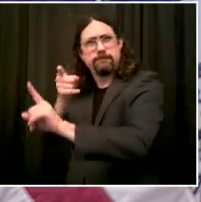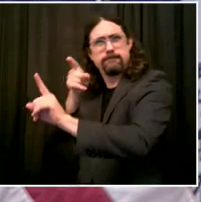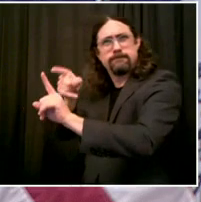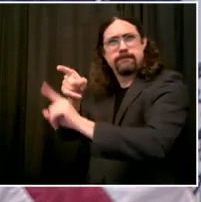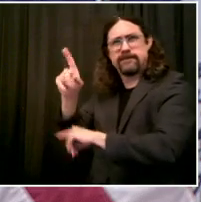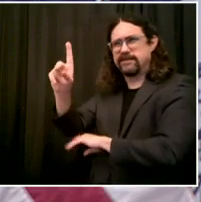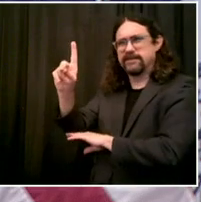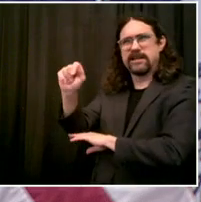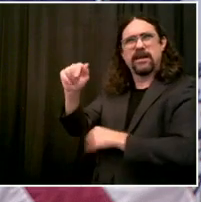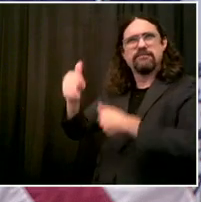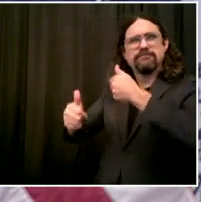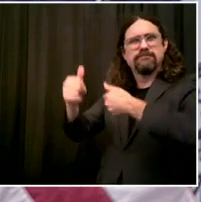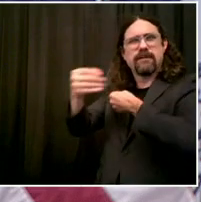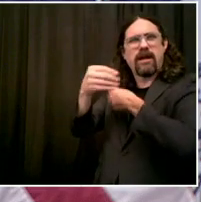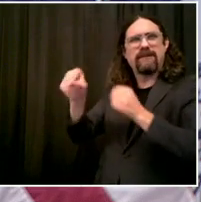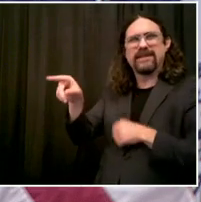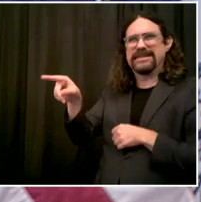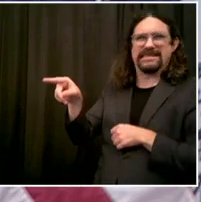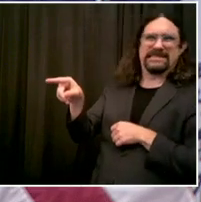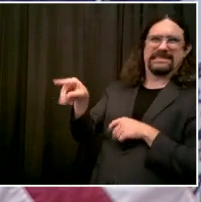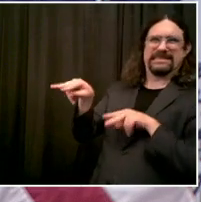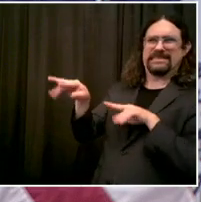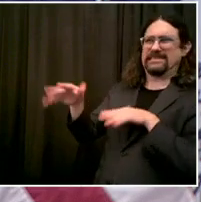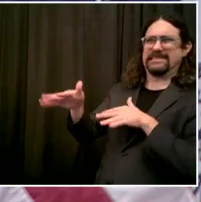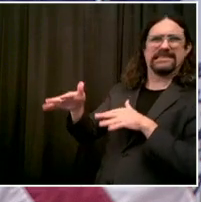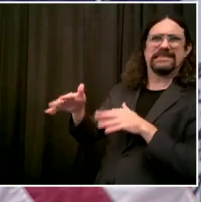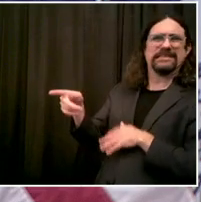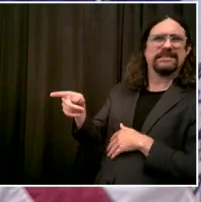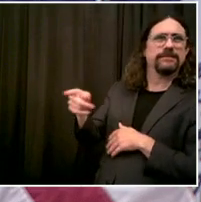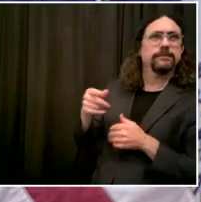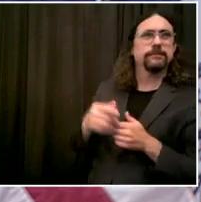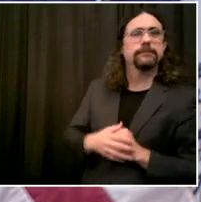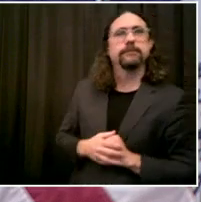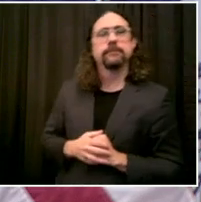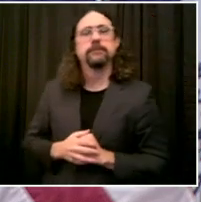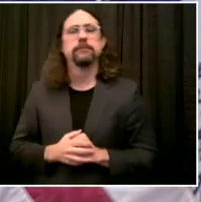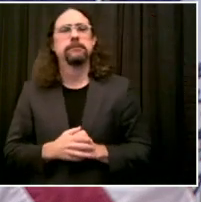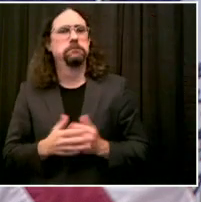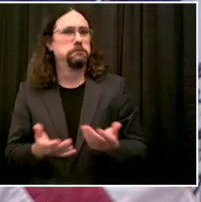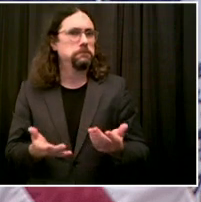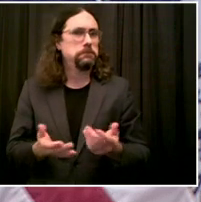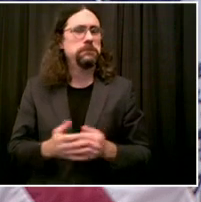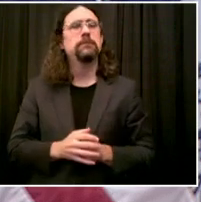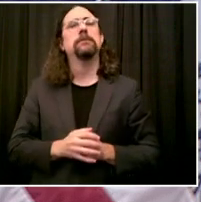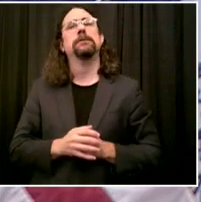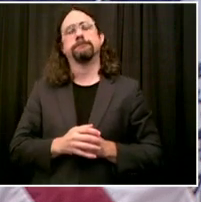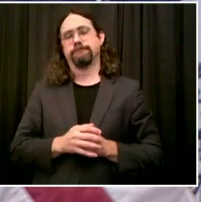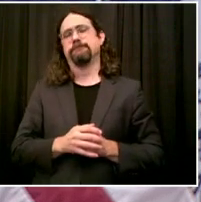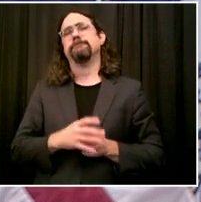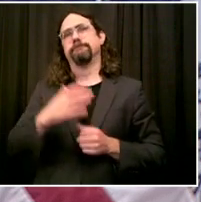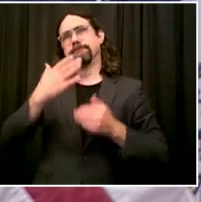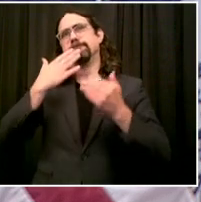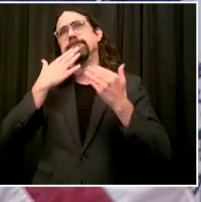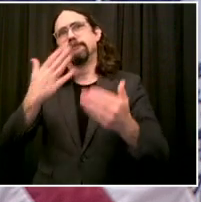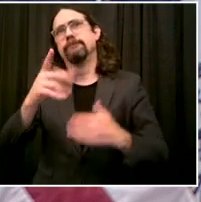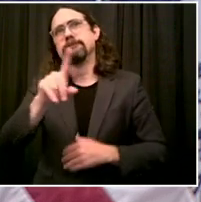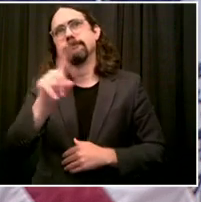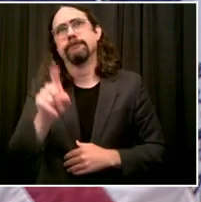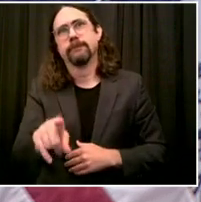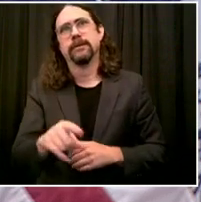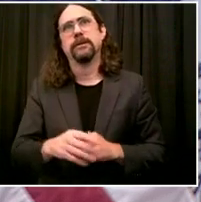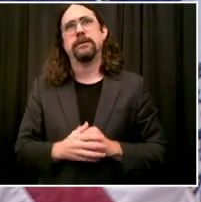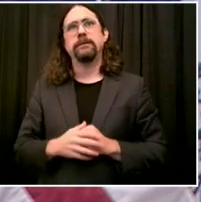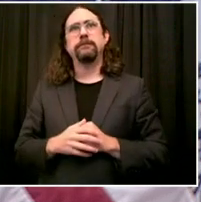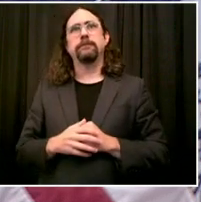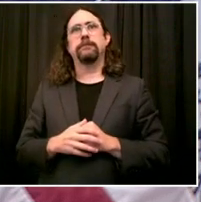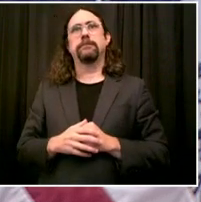present this in a more systematic manner. What I said I believe deeply, and I think it's the kind of topic that needs to be discussed more in this